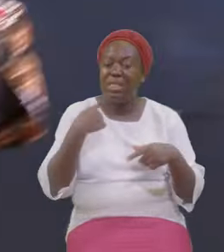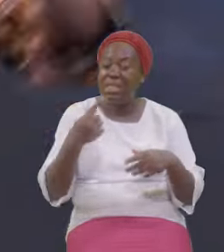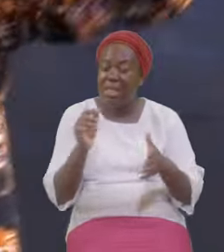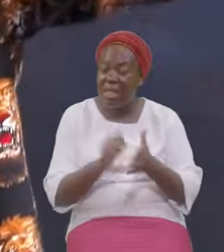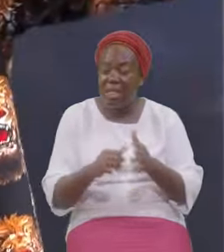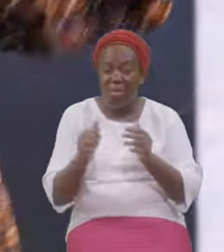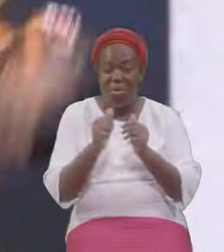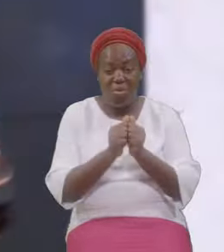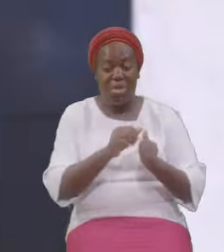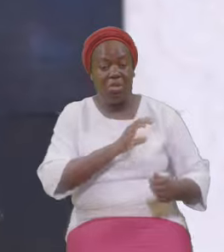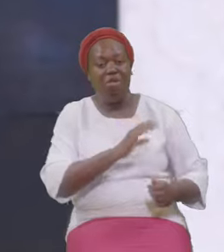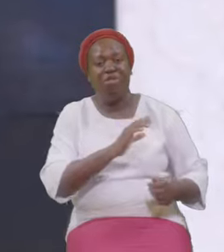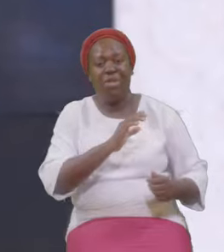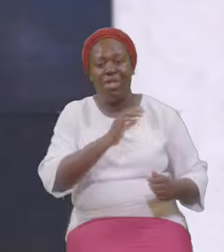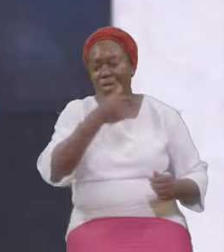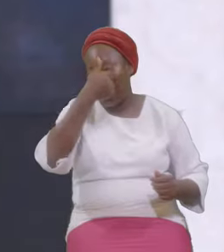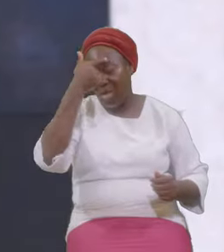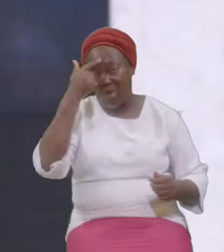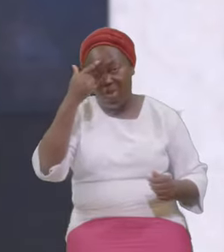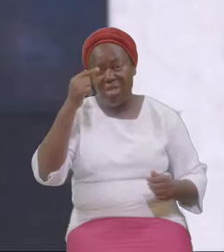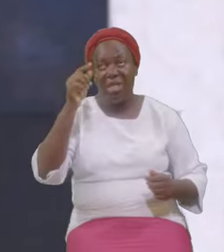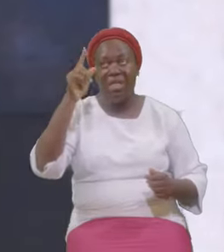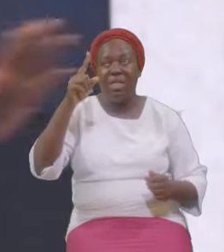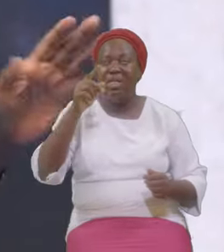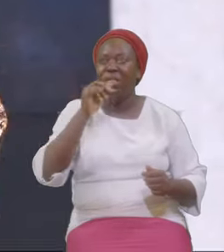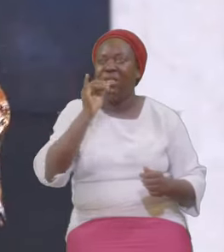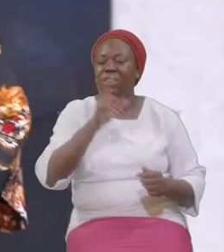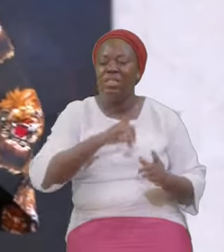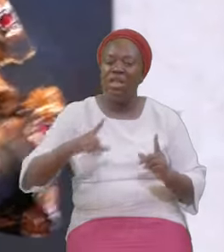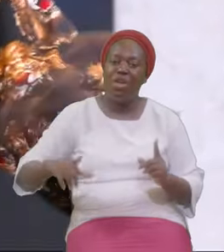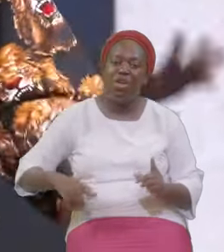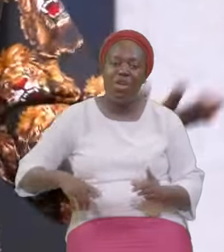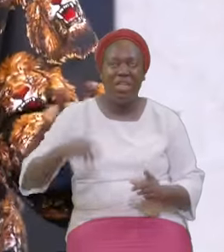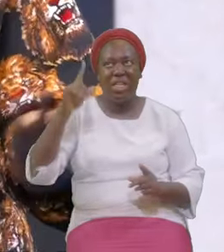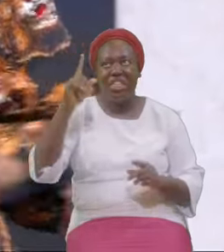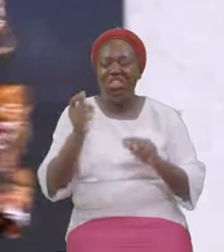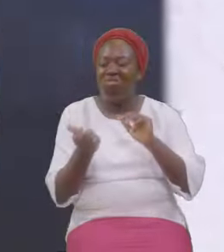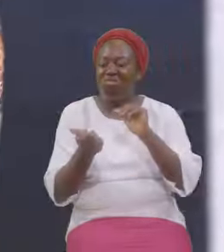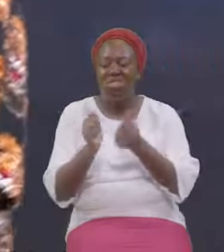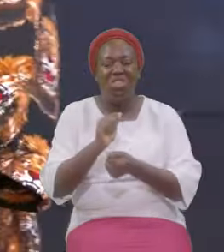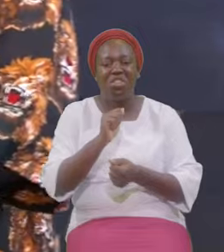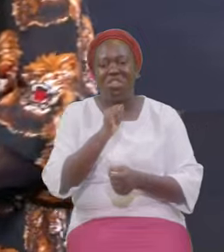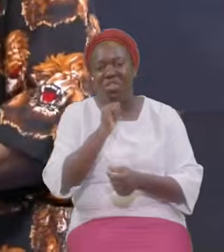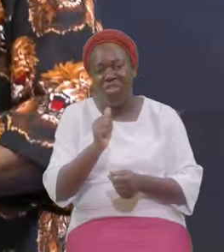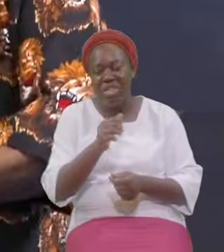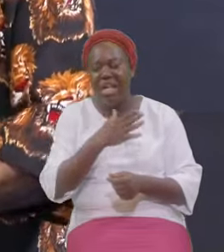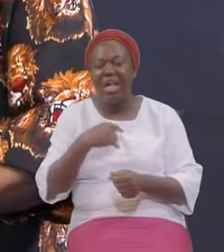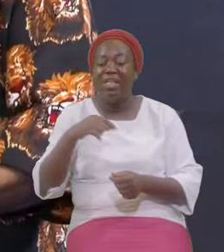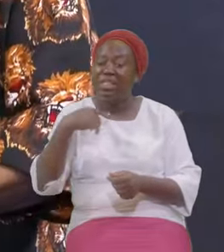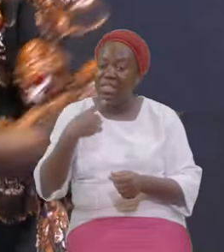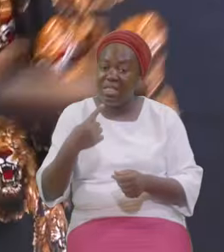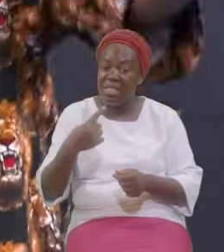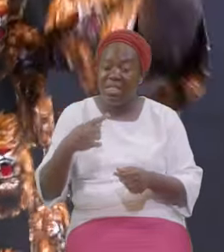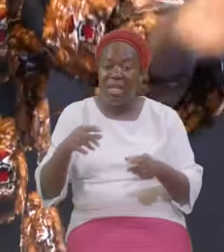Because he is the Lord, he changes not, and he says, as long as he's